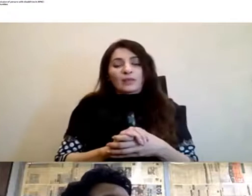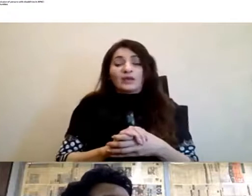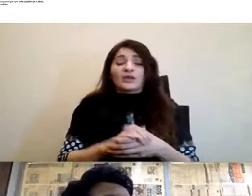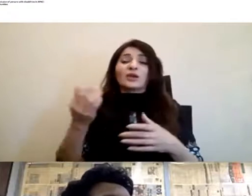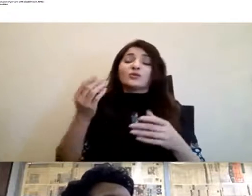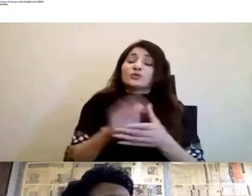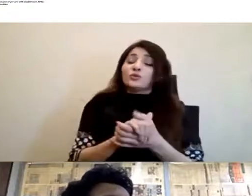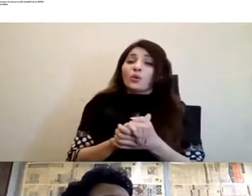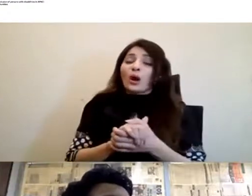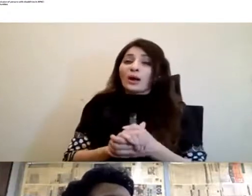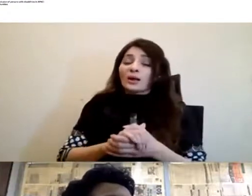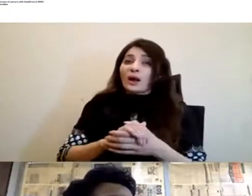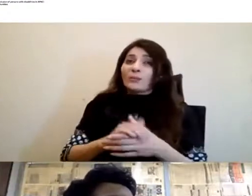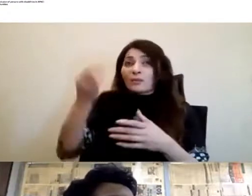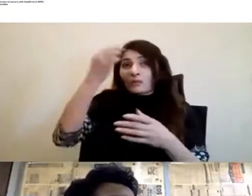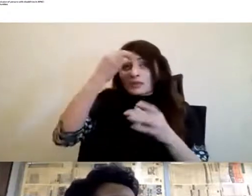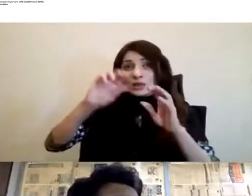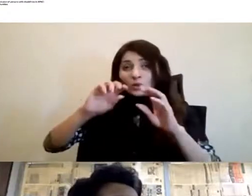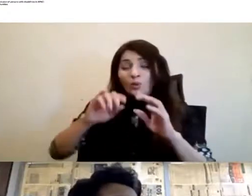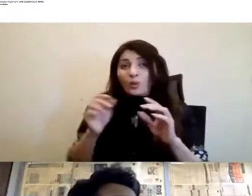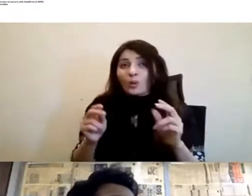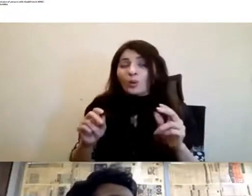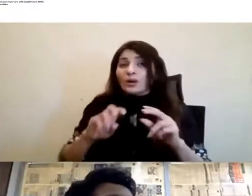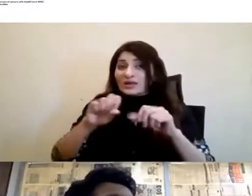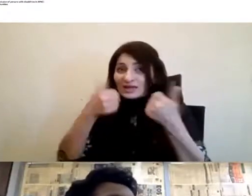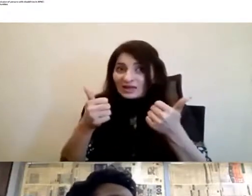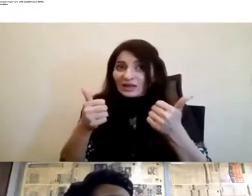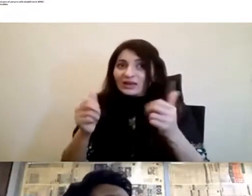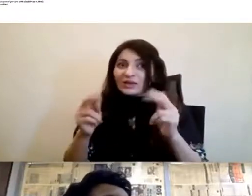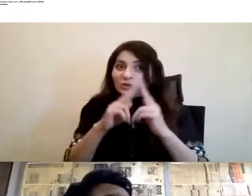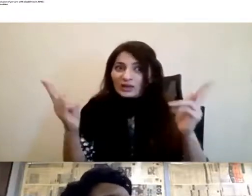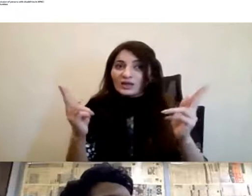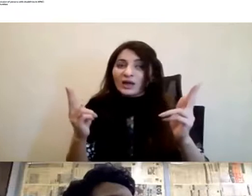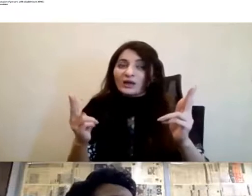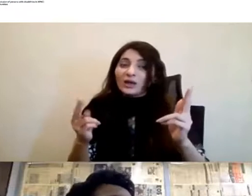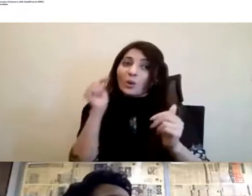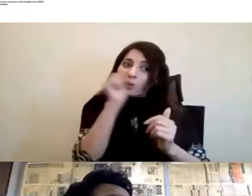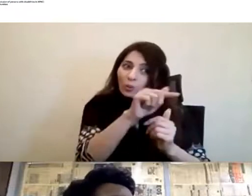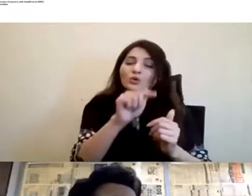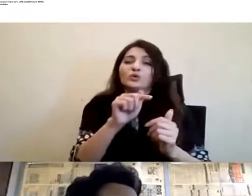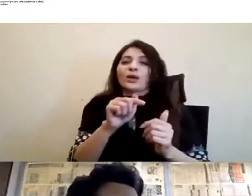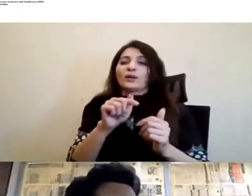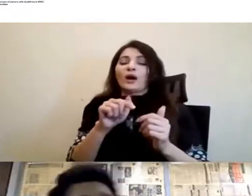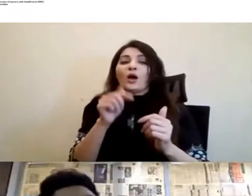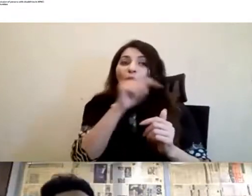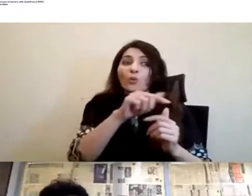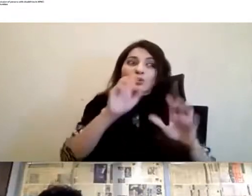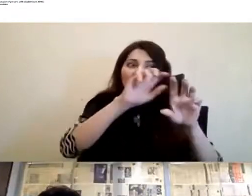role. So it's important that when we define the problem, the solution should be from the community, from the user's